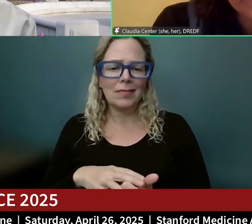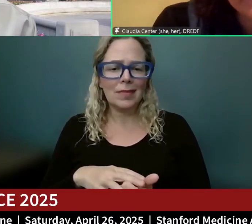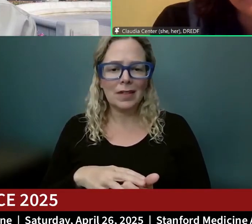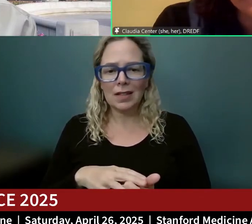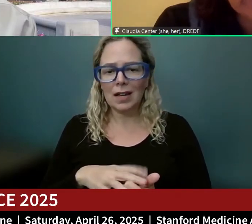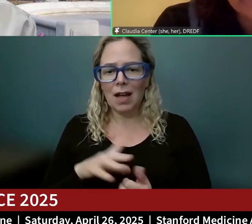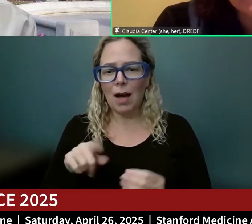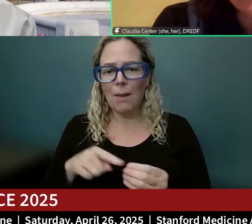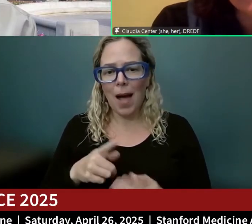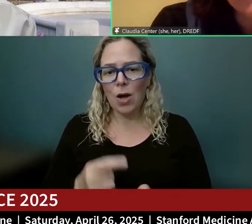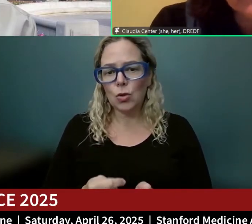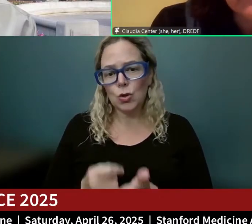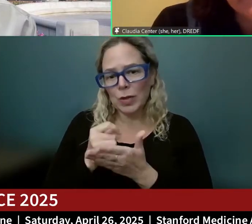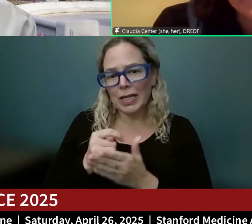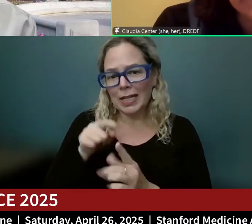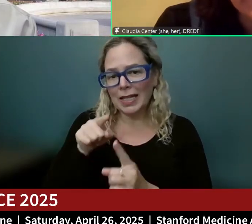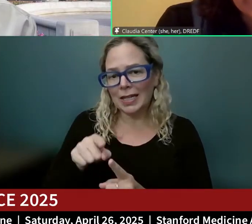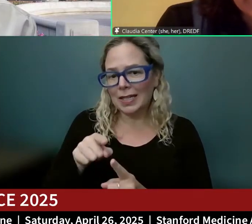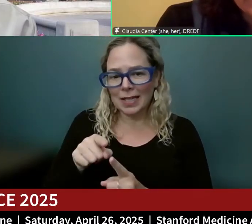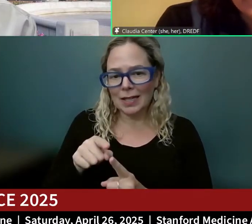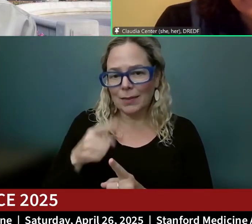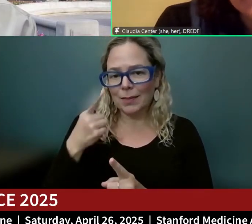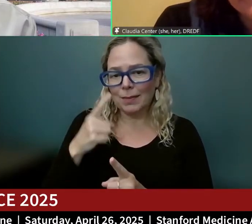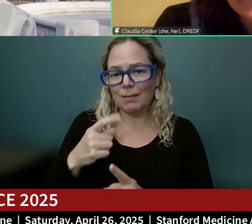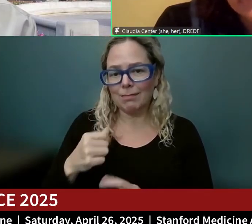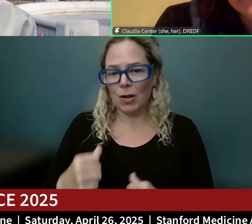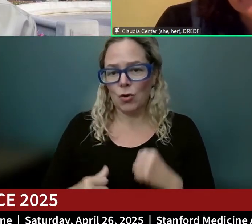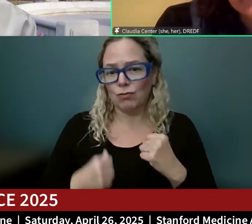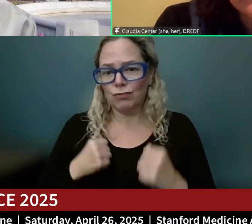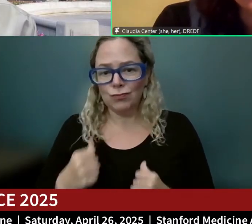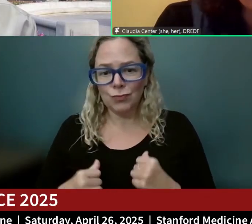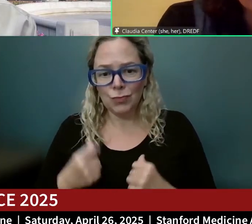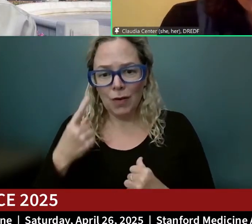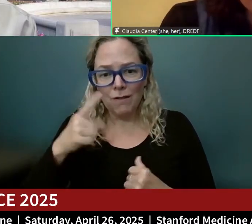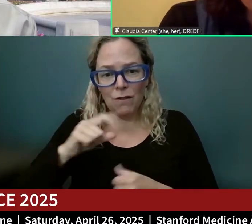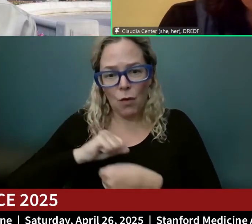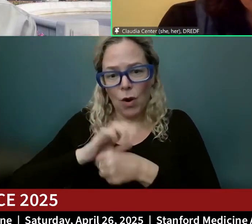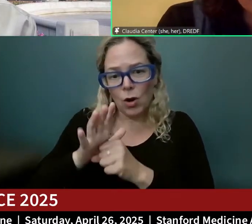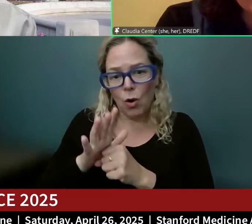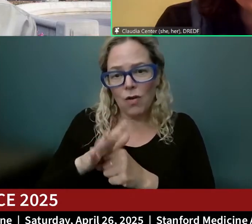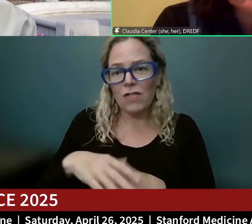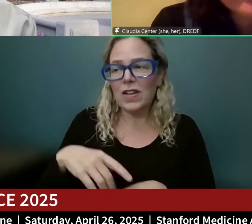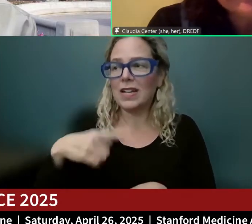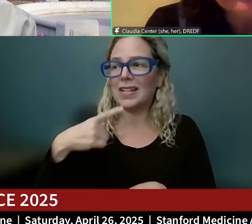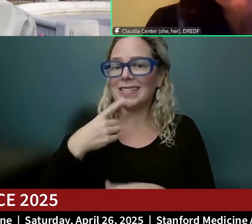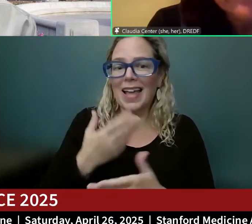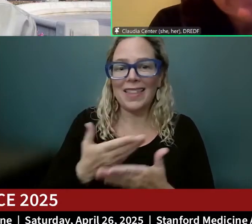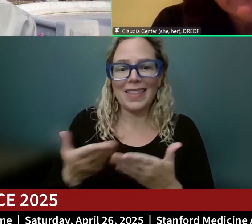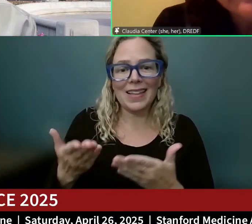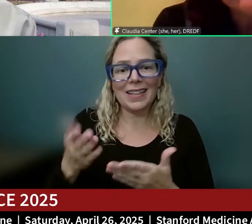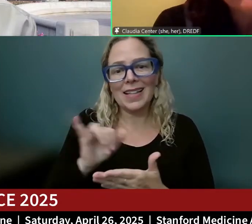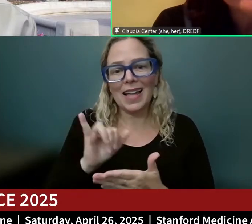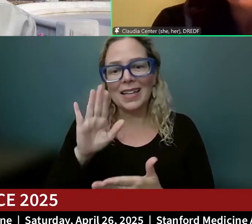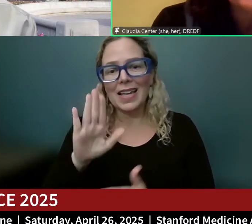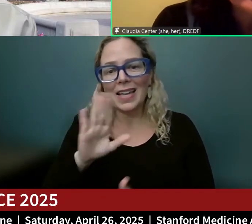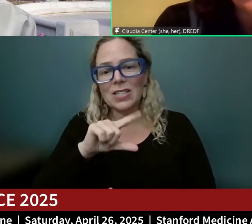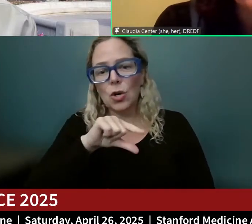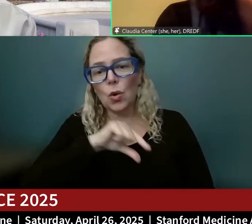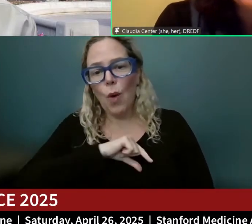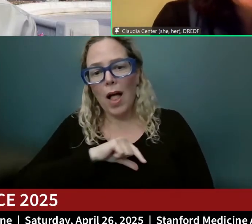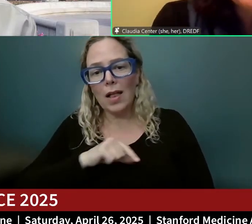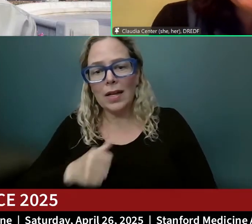treating Mr. Hickson aggressively for COVID and said things like his quality of life is